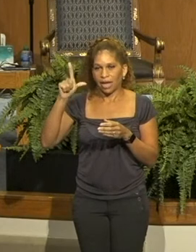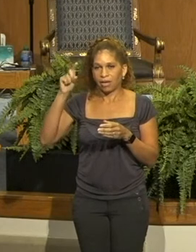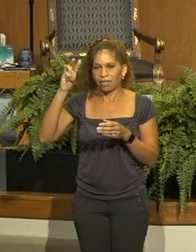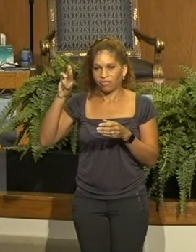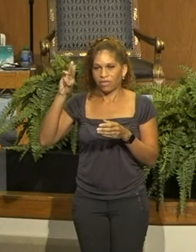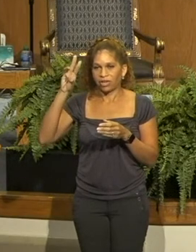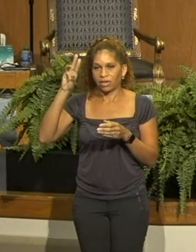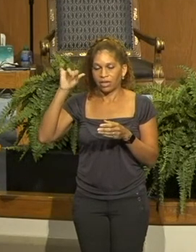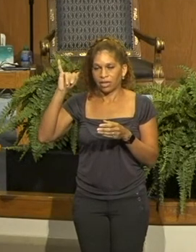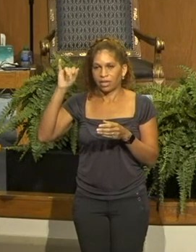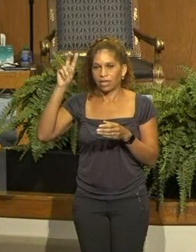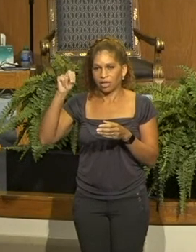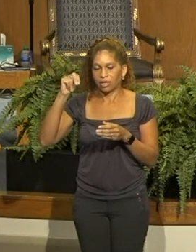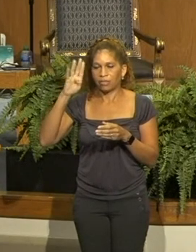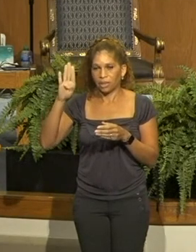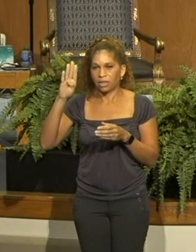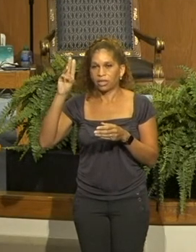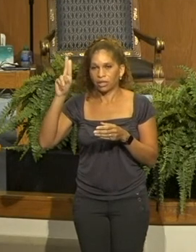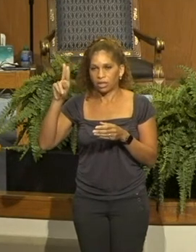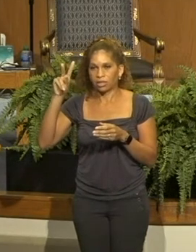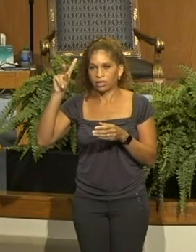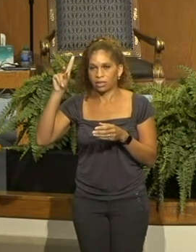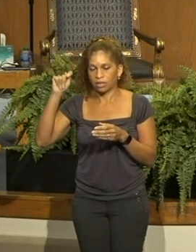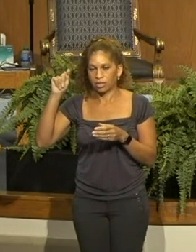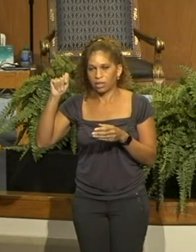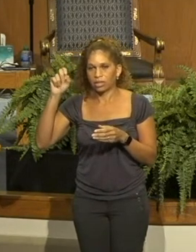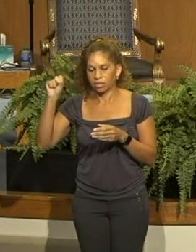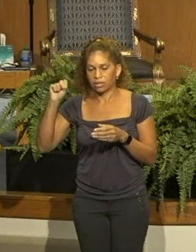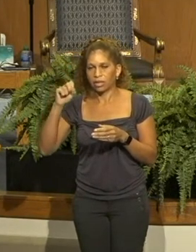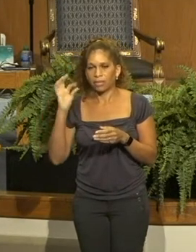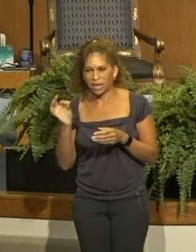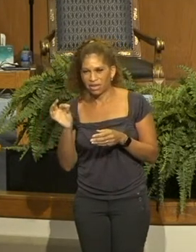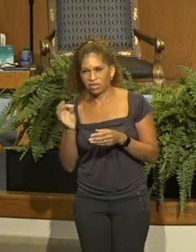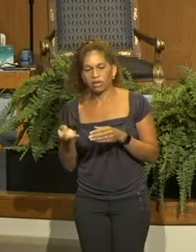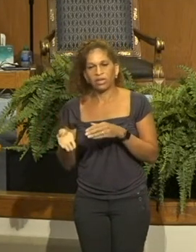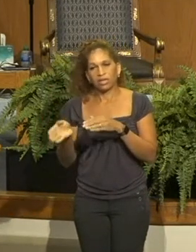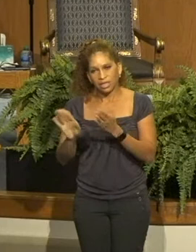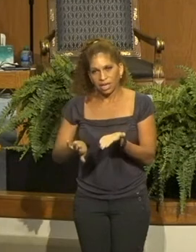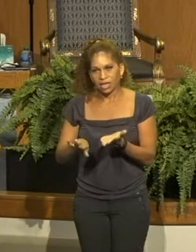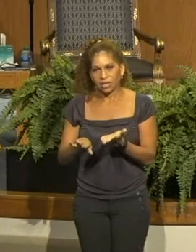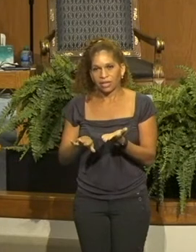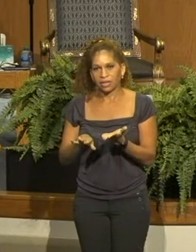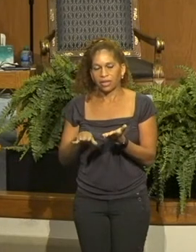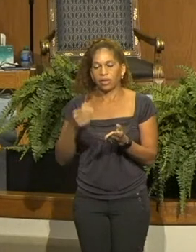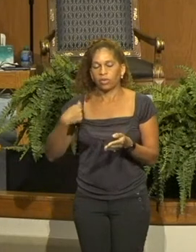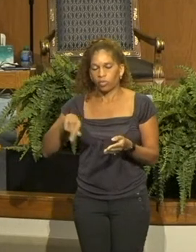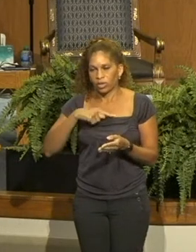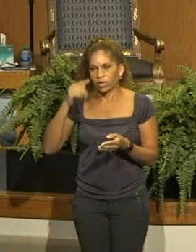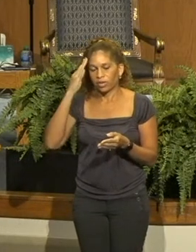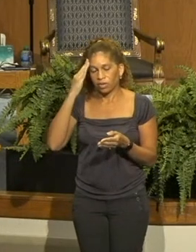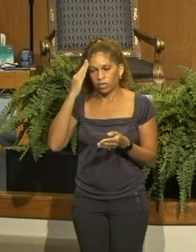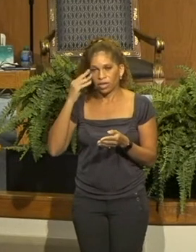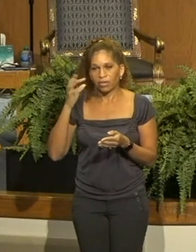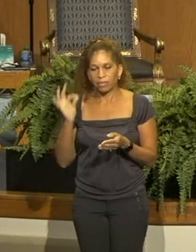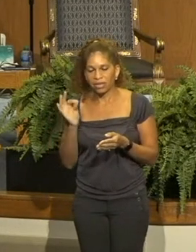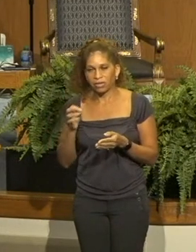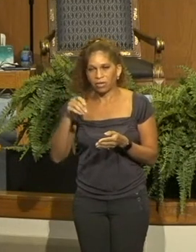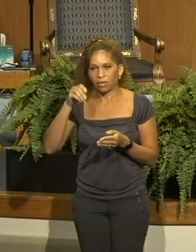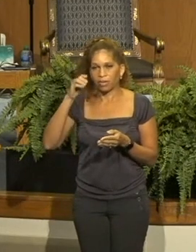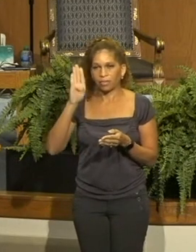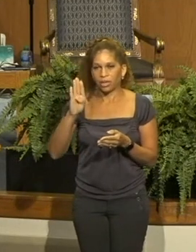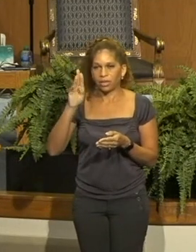Reverend Dr. Calvin Butts. And so we want to continue to pray for that family. We know that Dr. Butts had